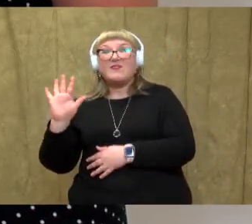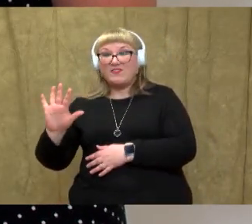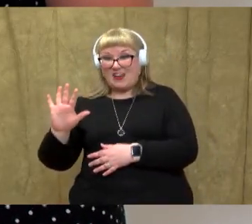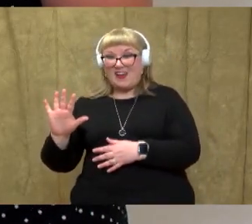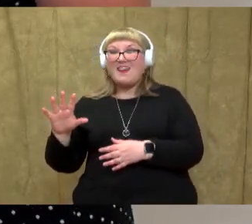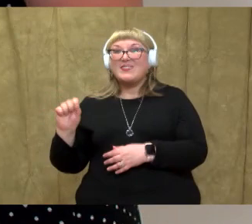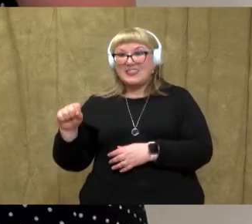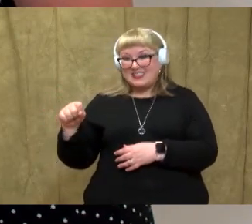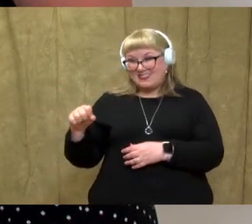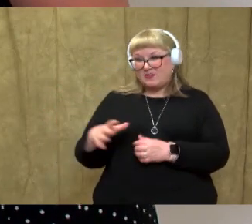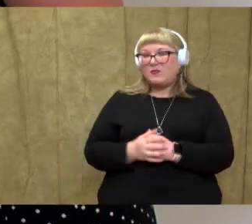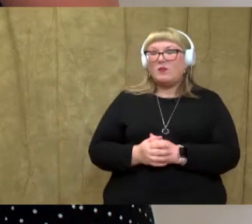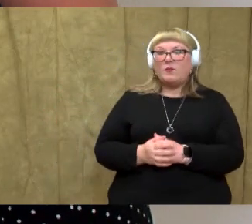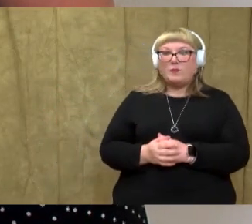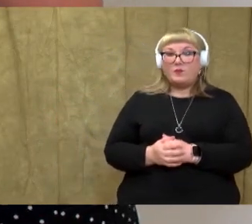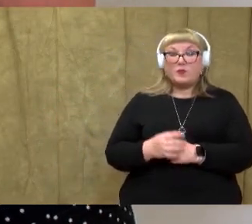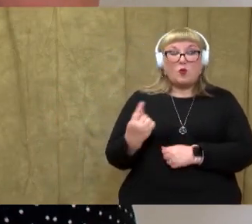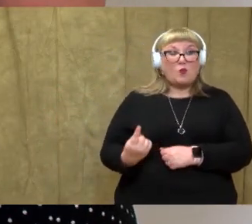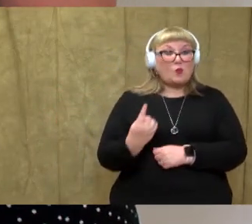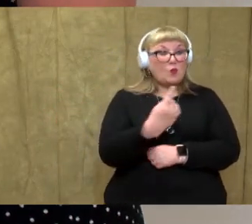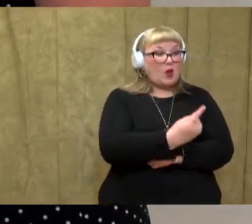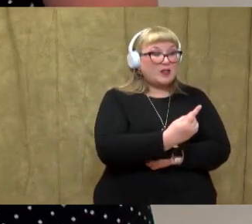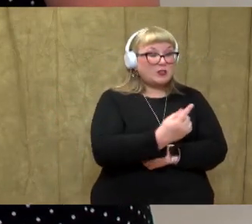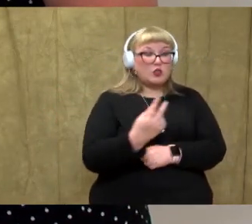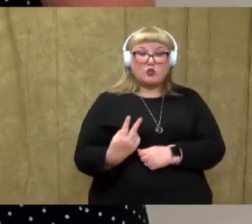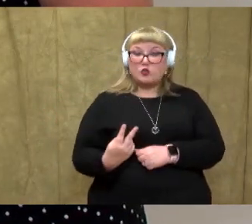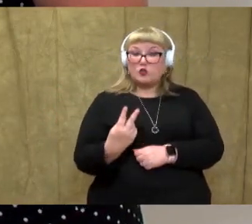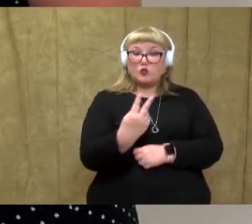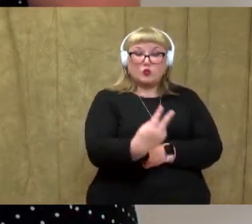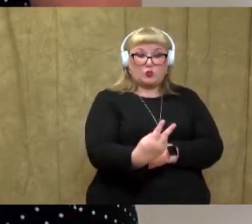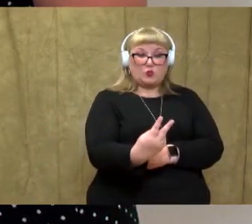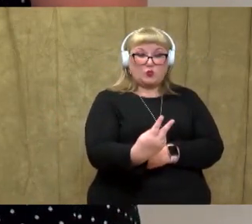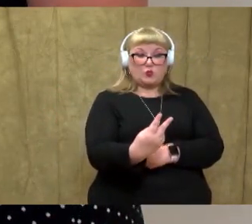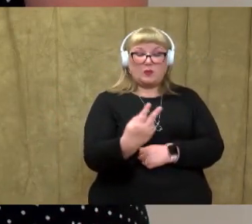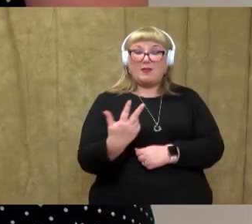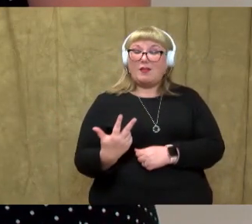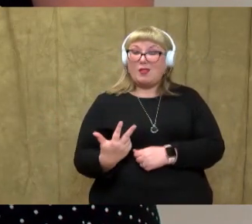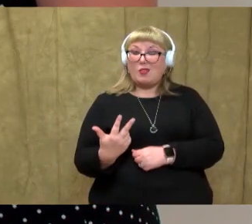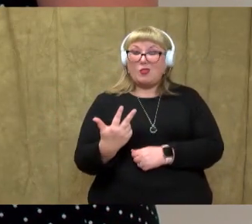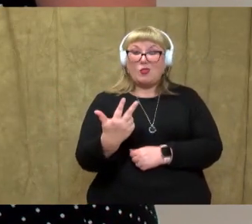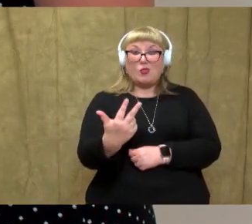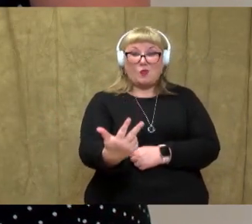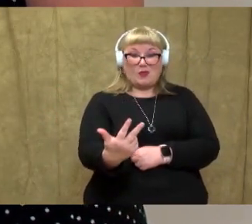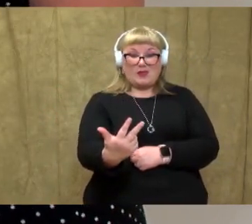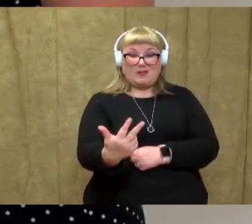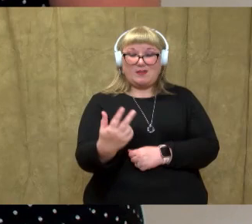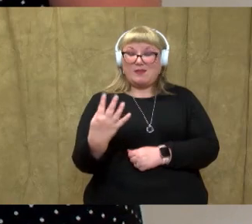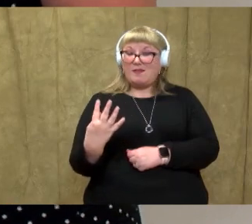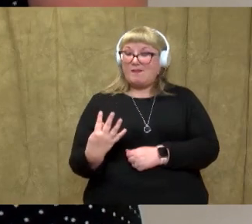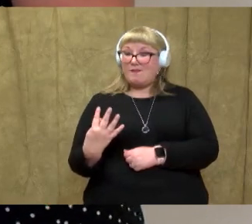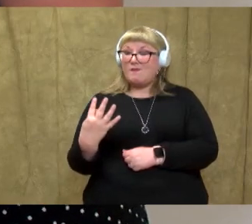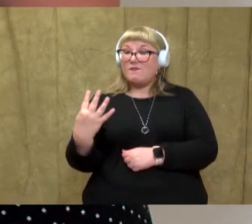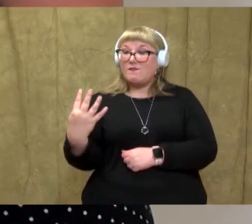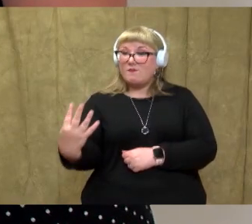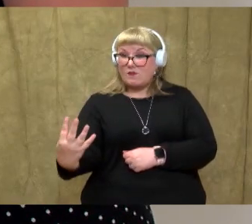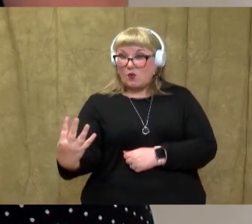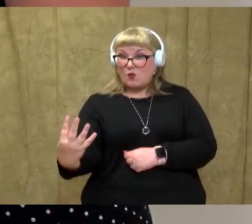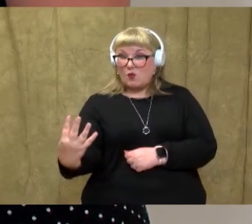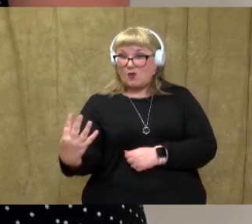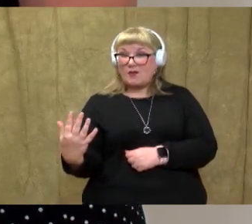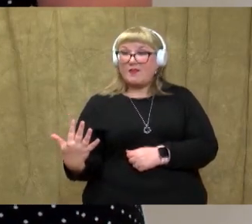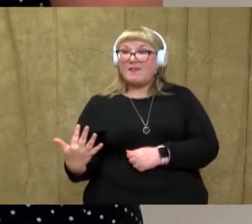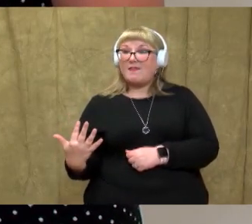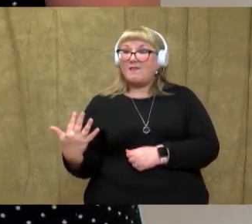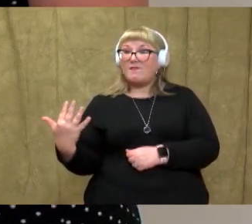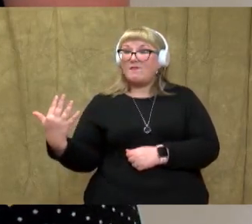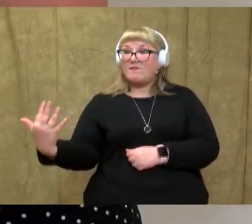5 blue dots. 1, 2, 3,